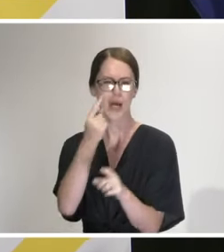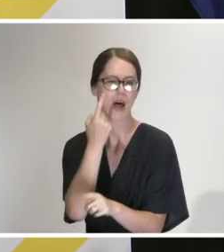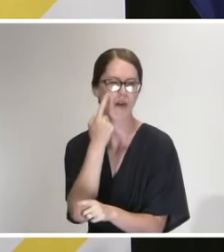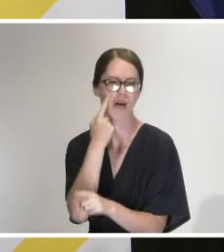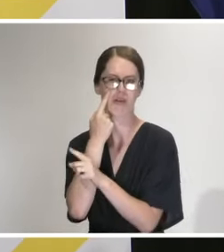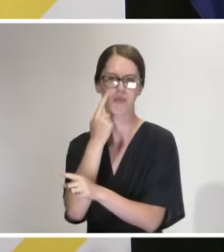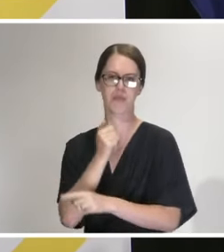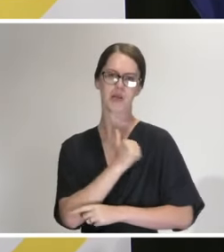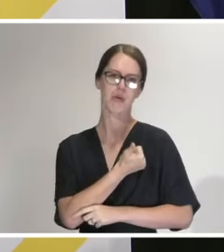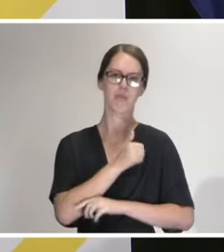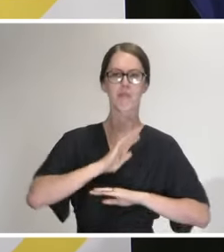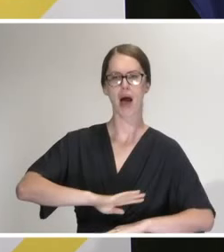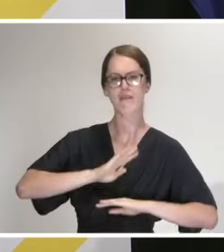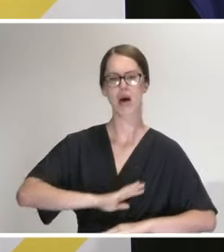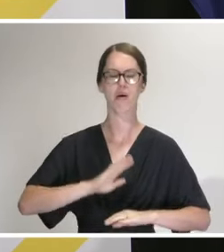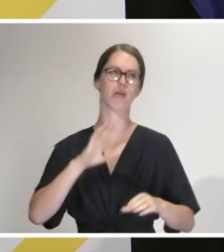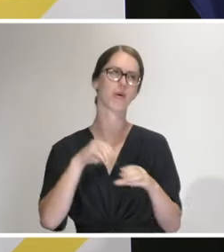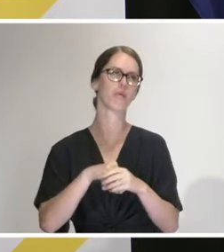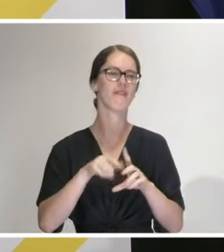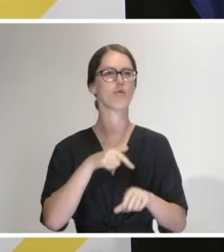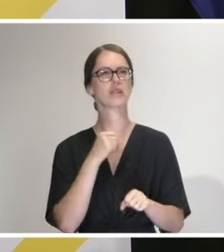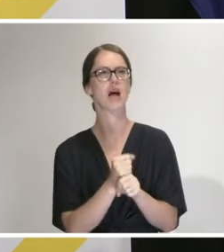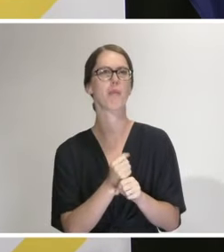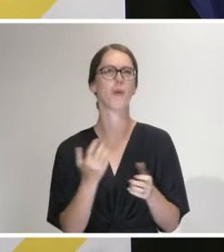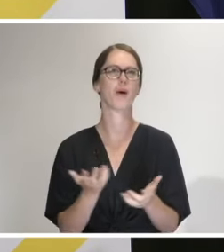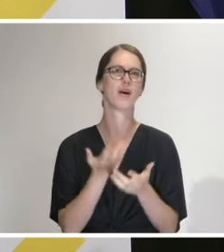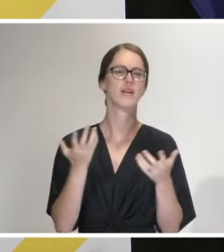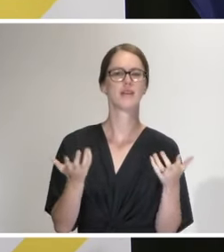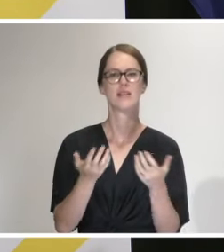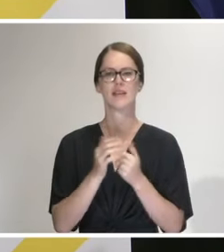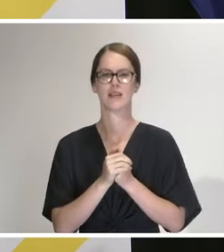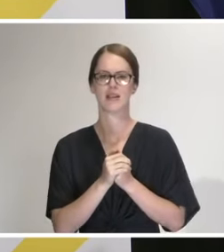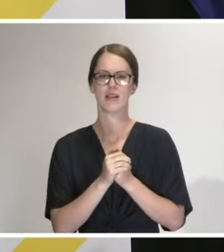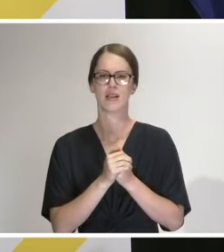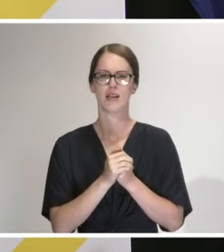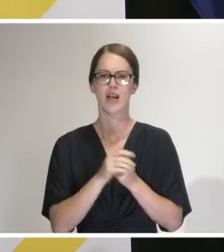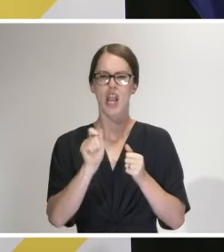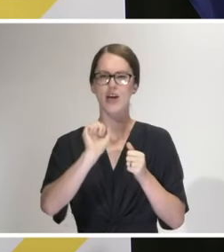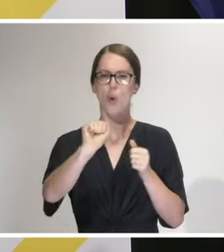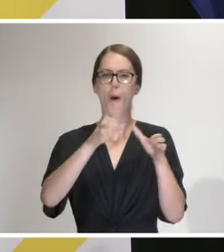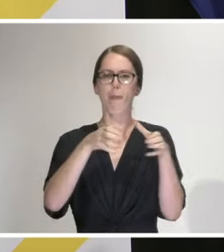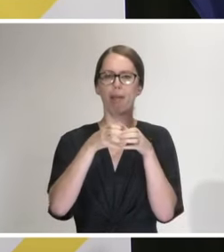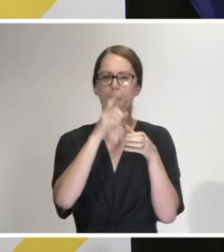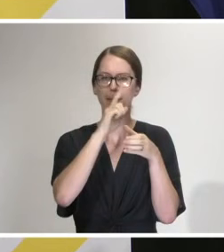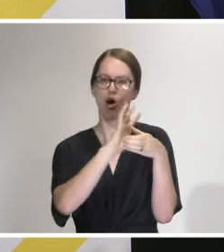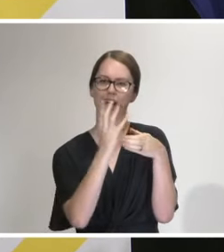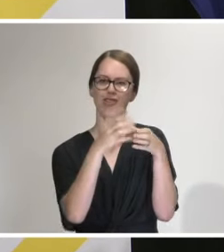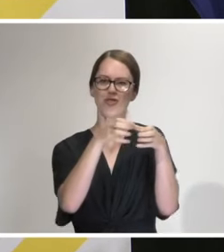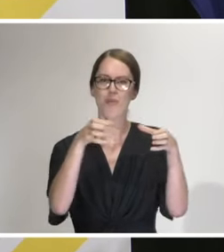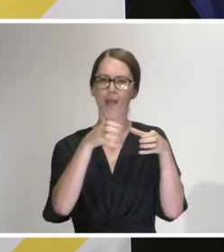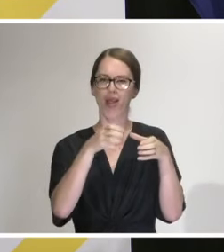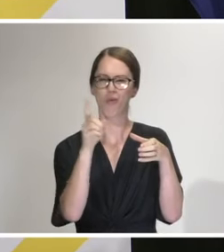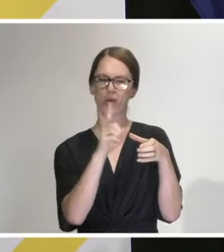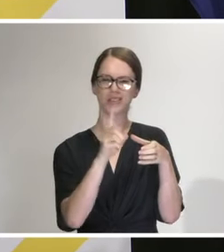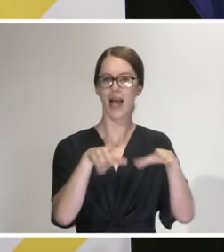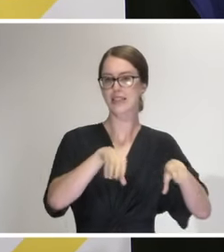those expectations are, and it includes really a good description of what an acceptable bubble type arrangement is as well. We